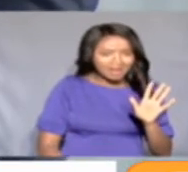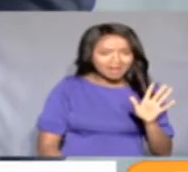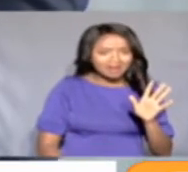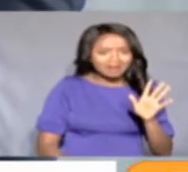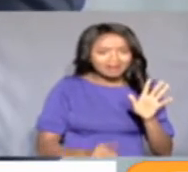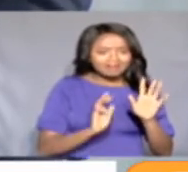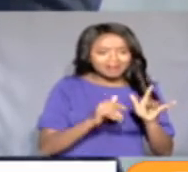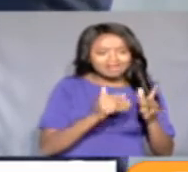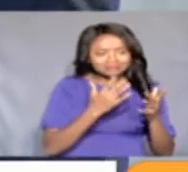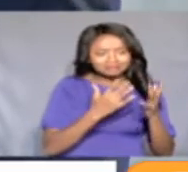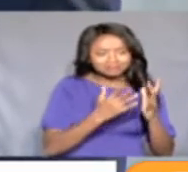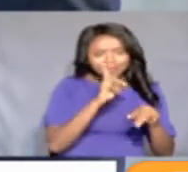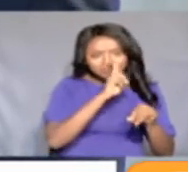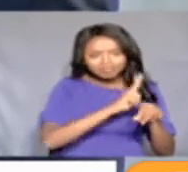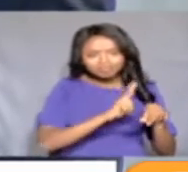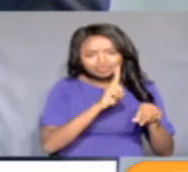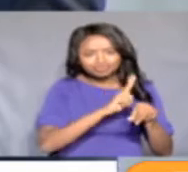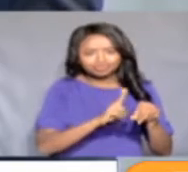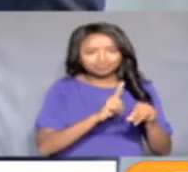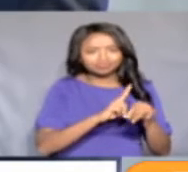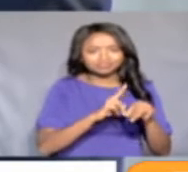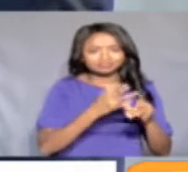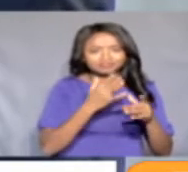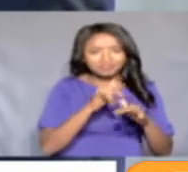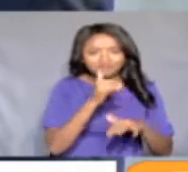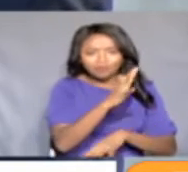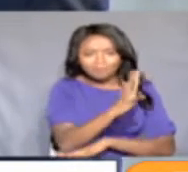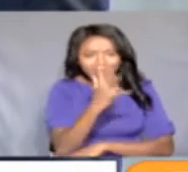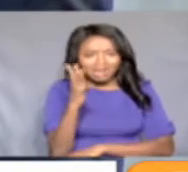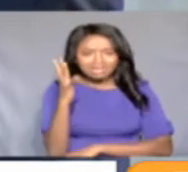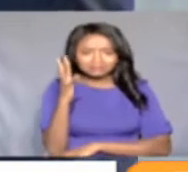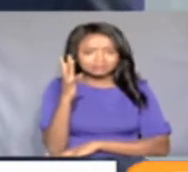Alternative medicine could be plant medicine, could be